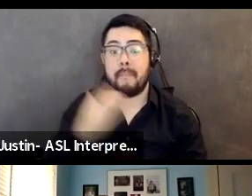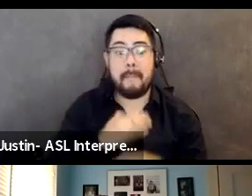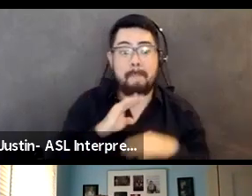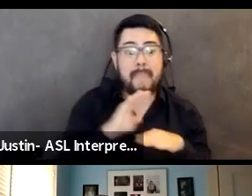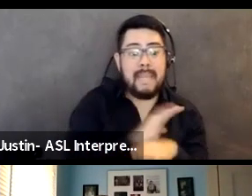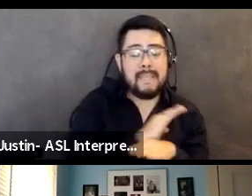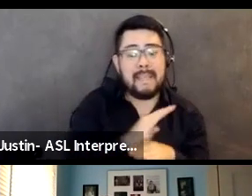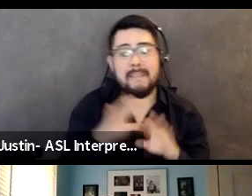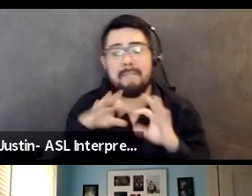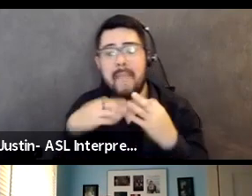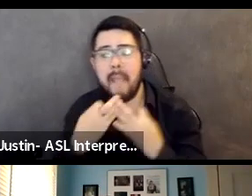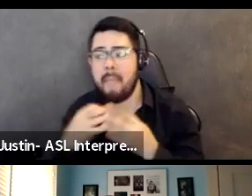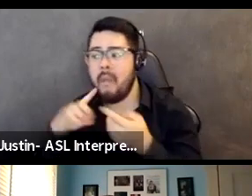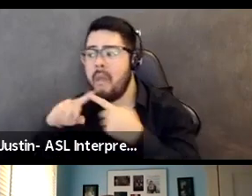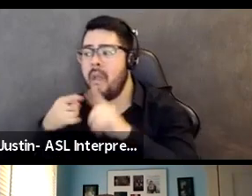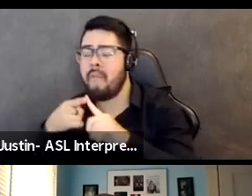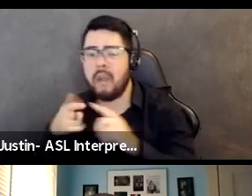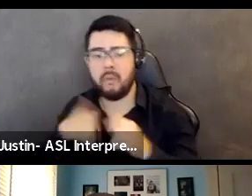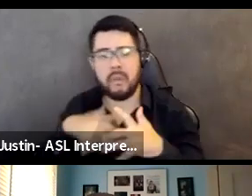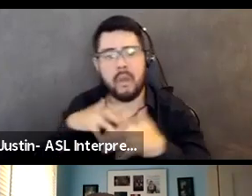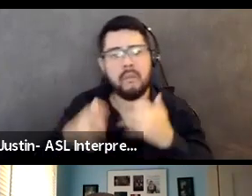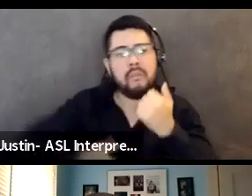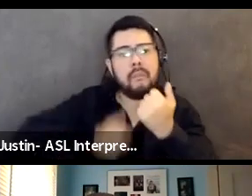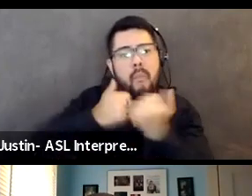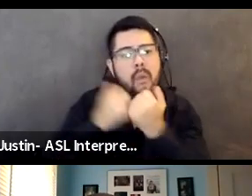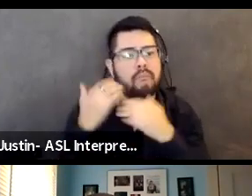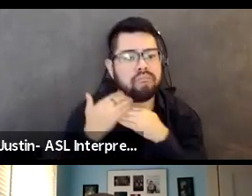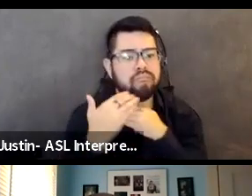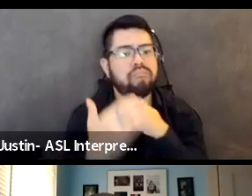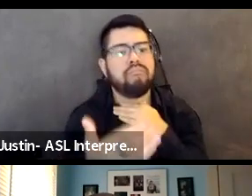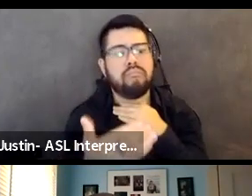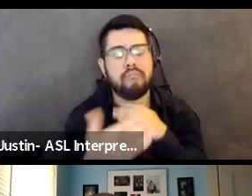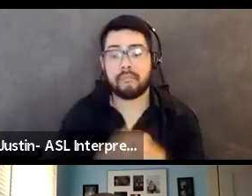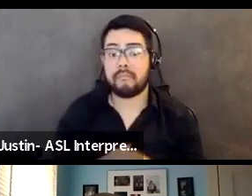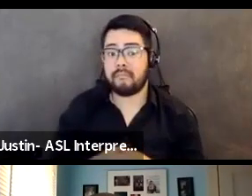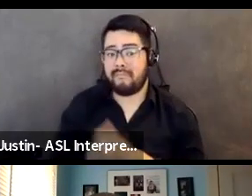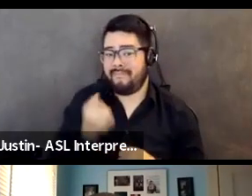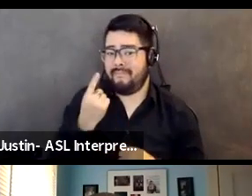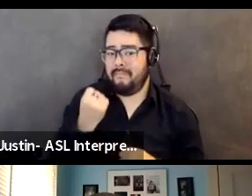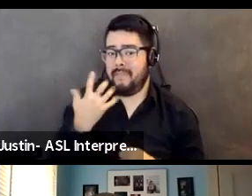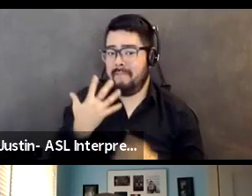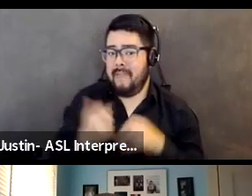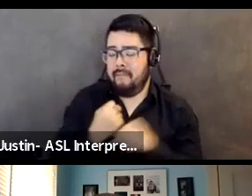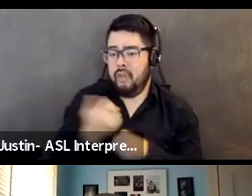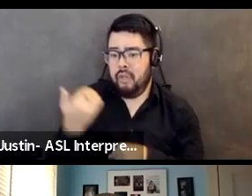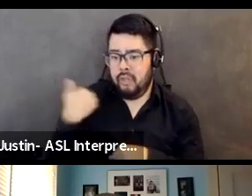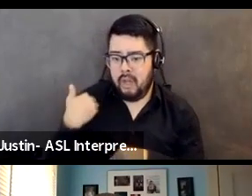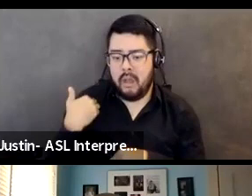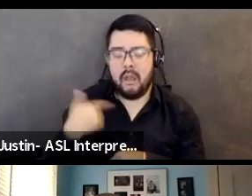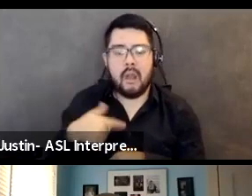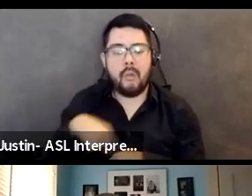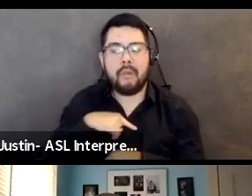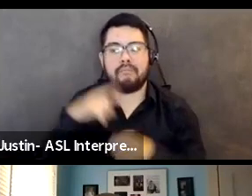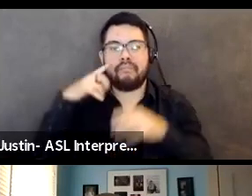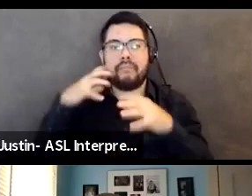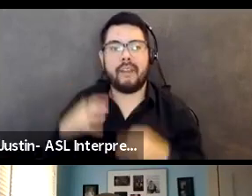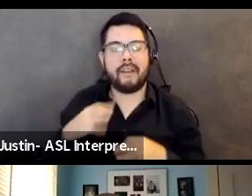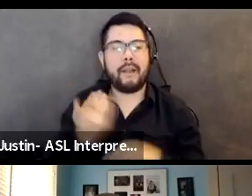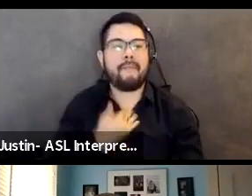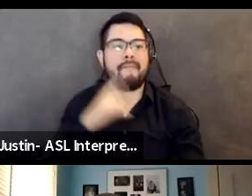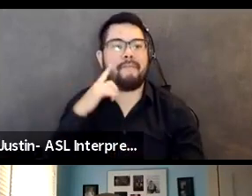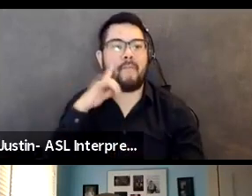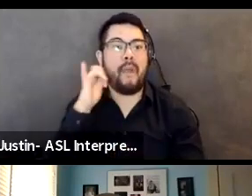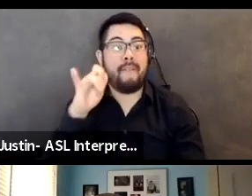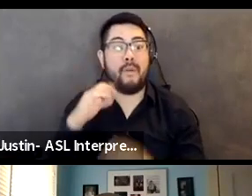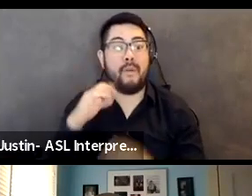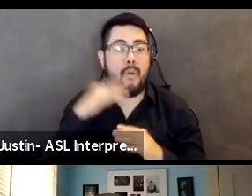family to our friends we want to be here for the long run five years ago we came to what we call our forever home here in saganos and now the heart